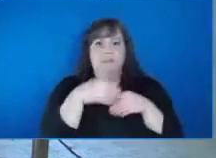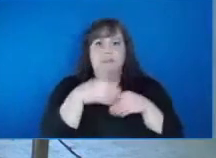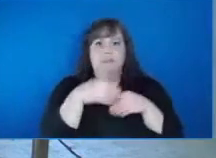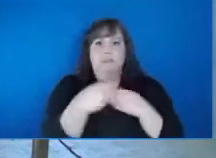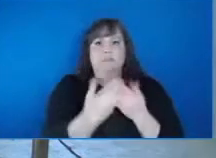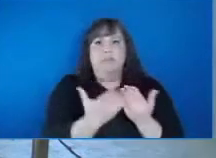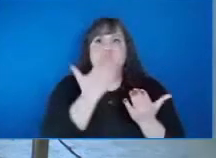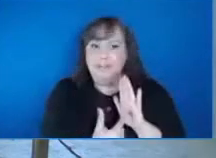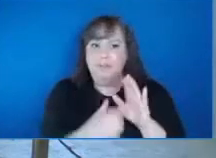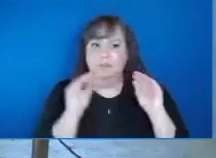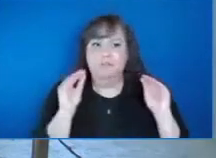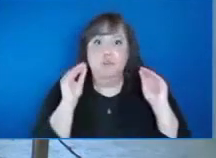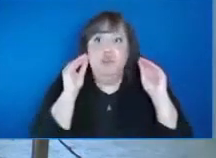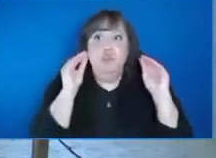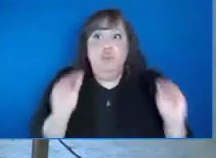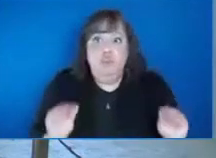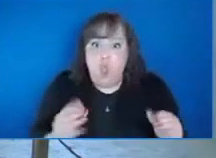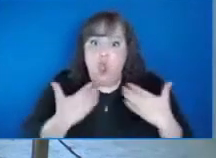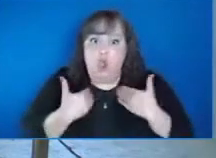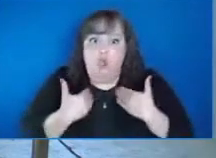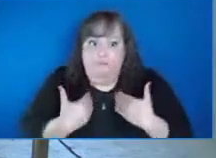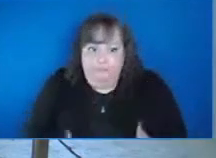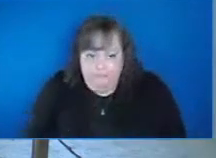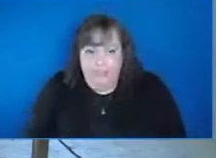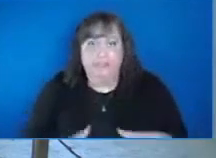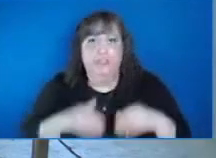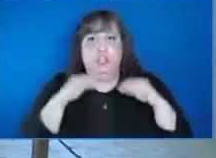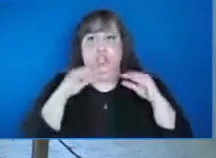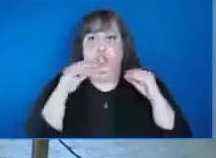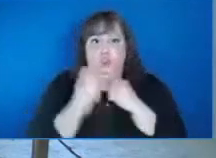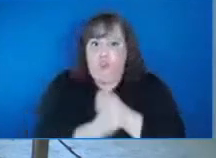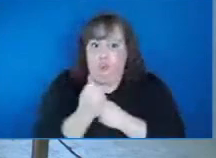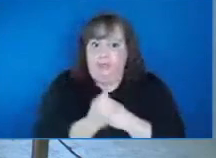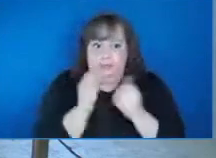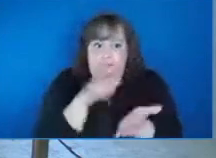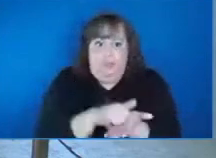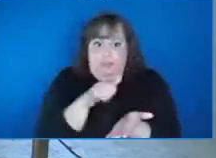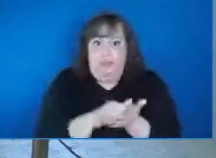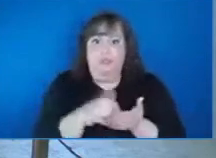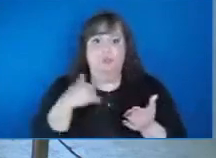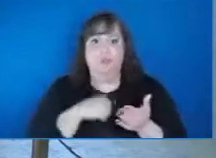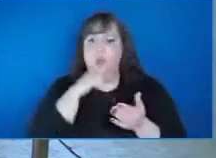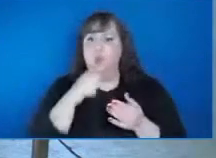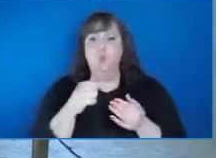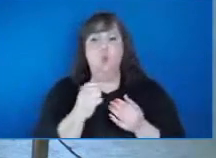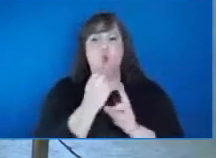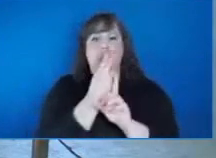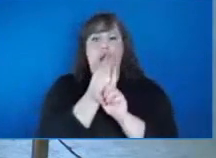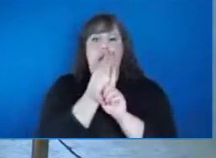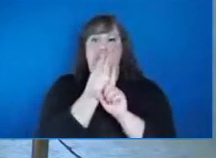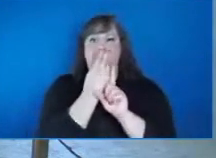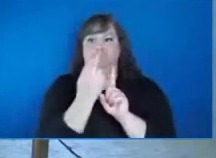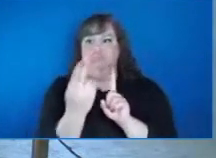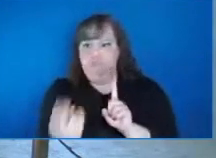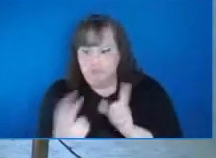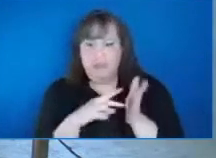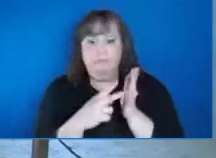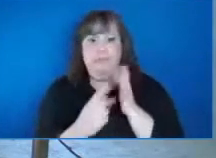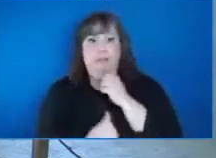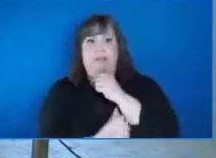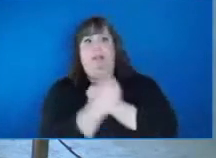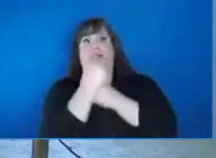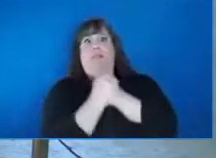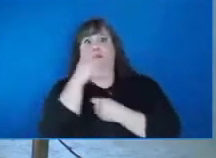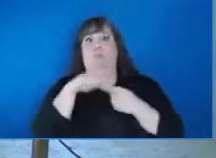Physically impossible. Physically impossible. We're not going to set off a billiard ball reaction exactly. in space. Okay, exactly. So everybody